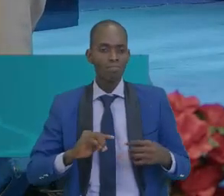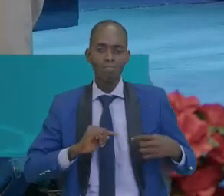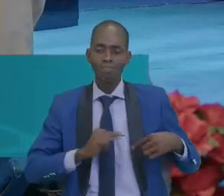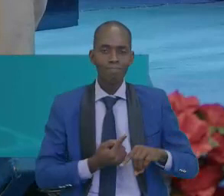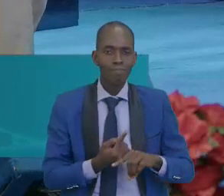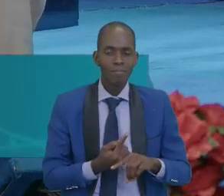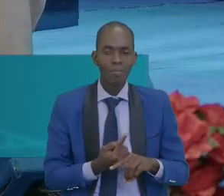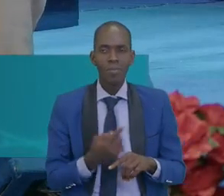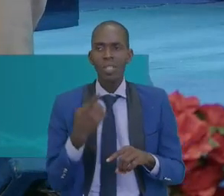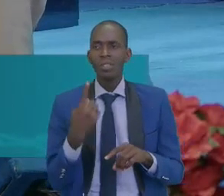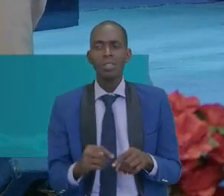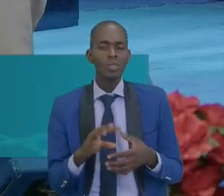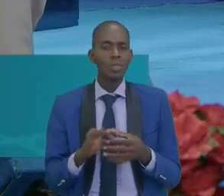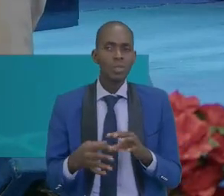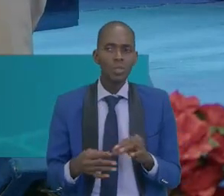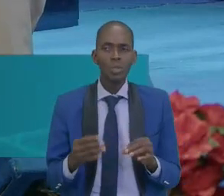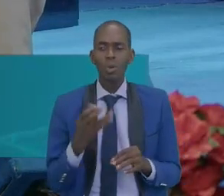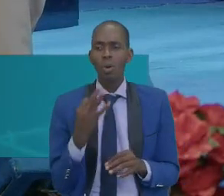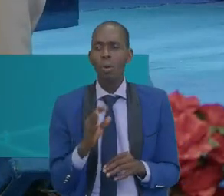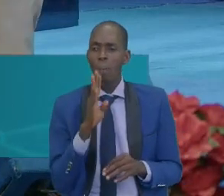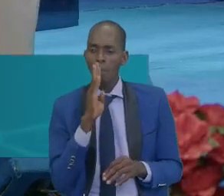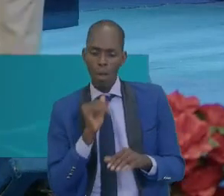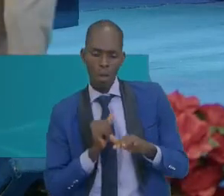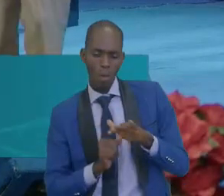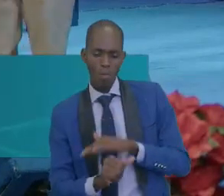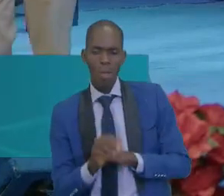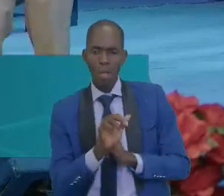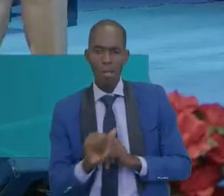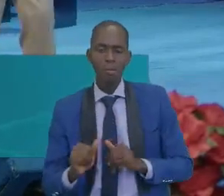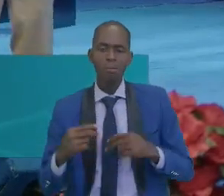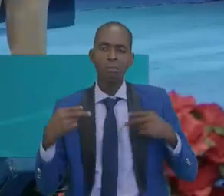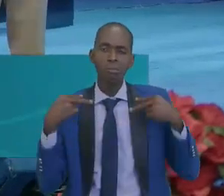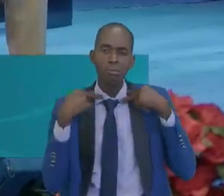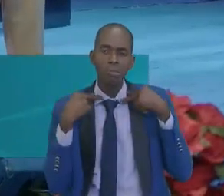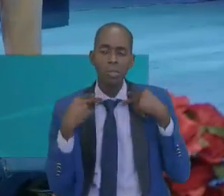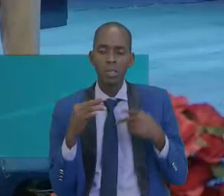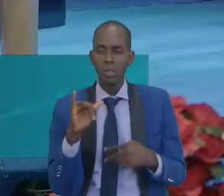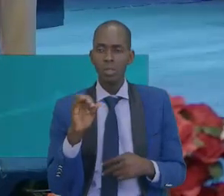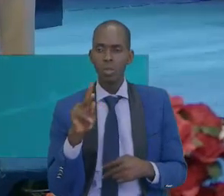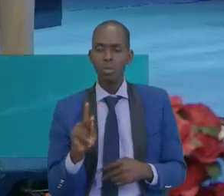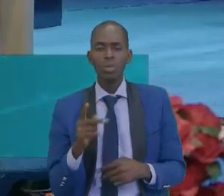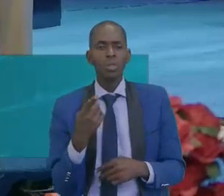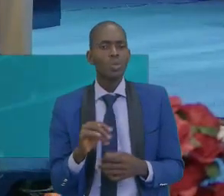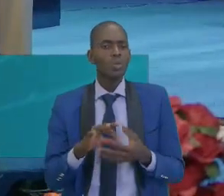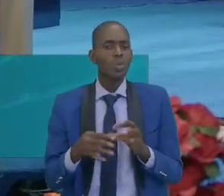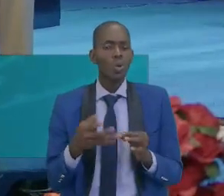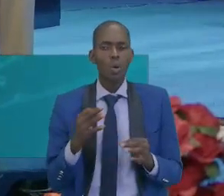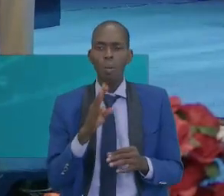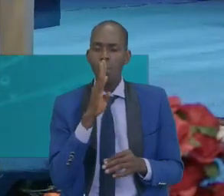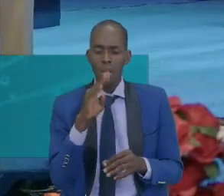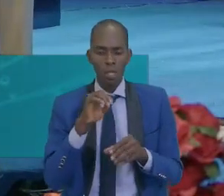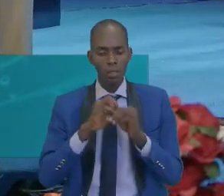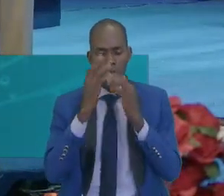the story of being under a yoke, the story in sorrow, the